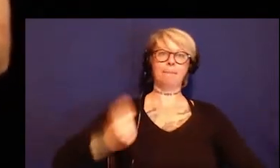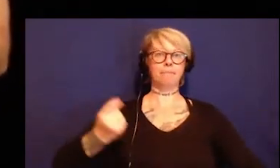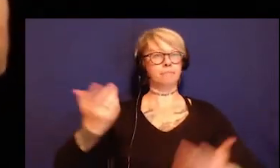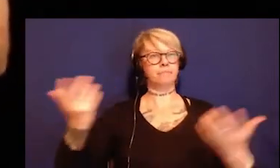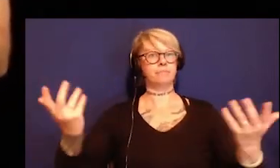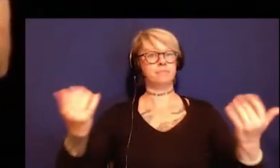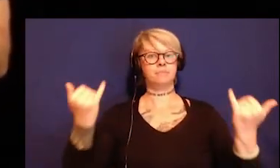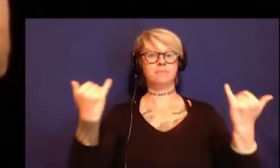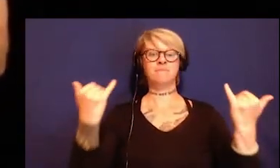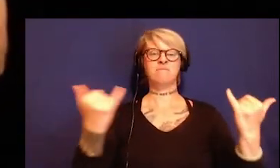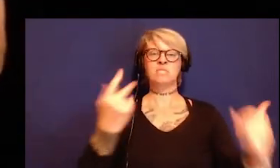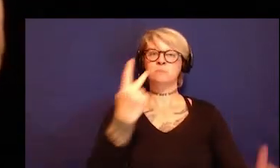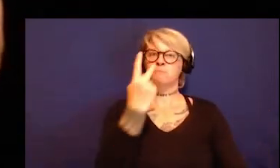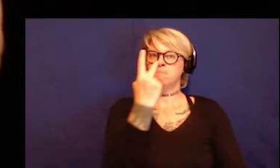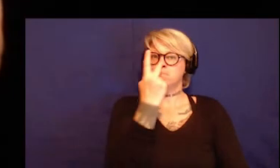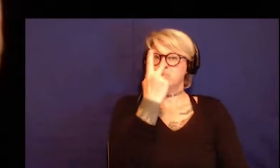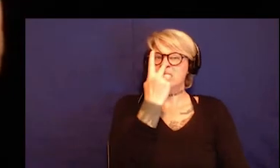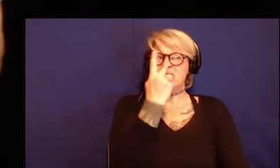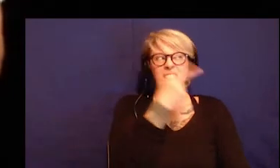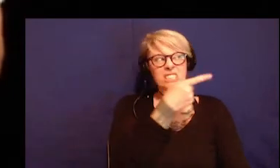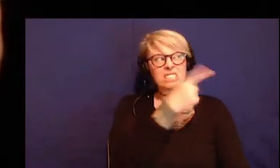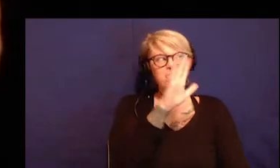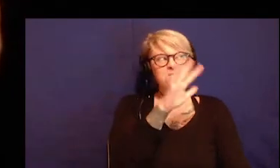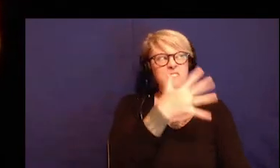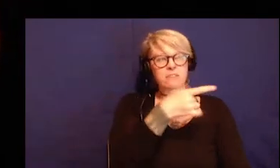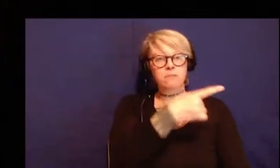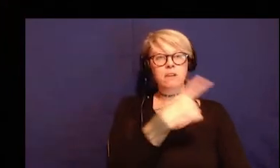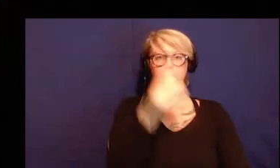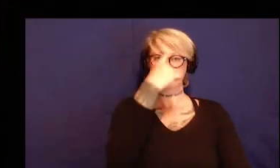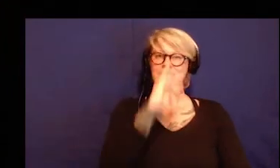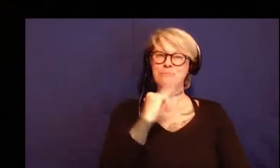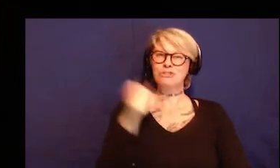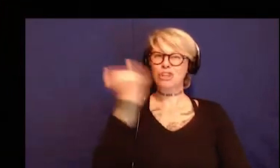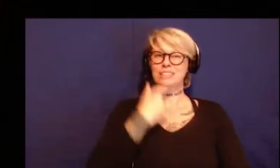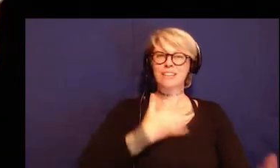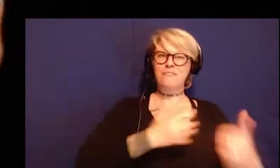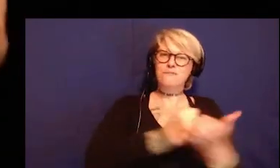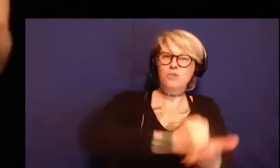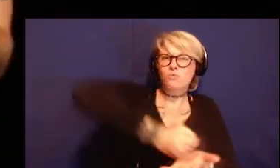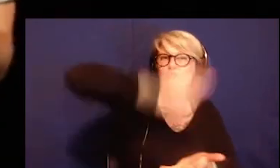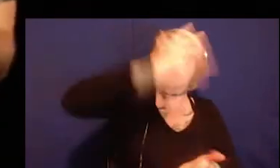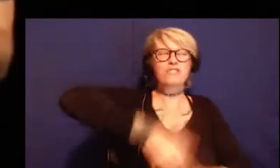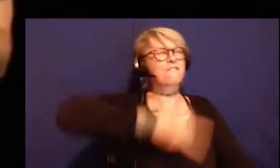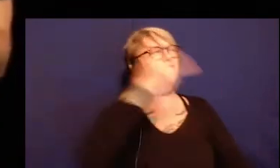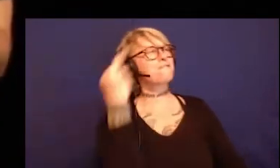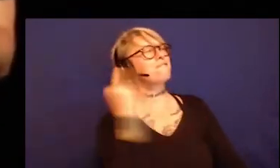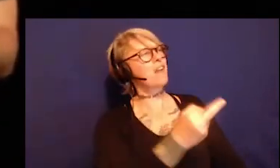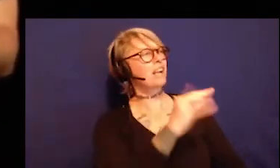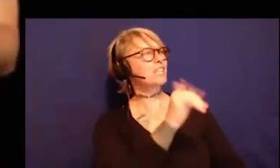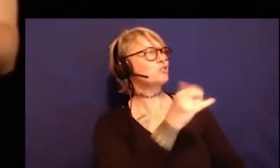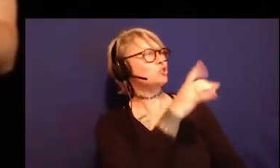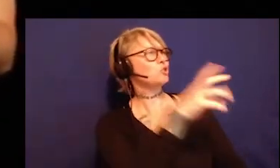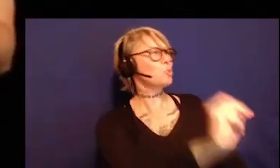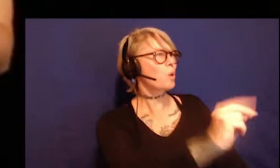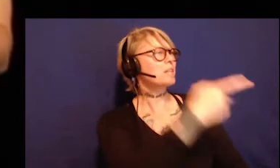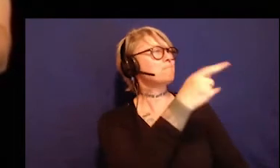And now, Penis Worth the Fifth thinks I'm just jealous of the rich god fucking Jordan Peterson.